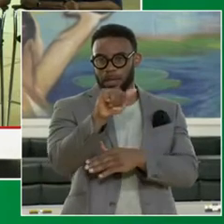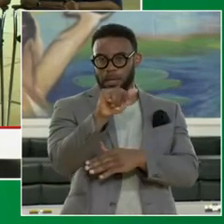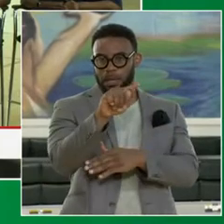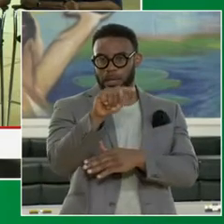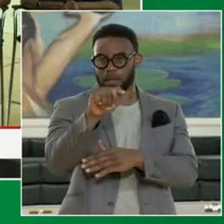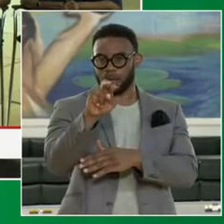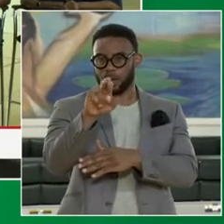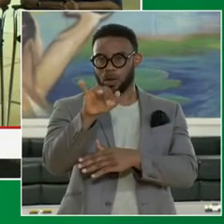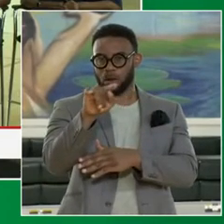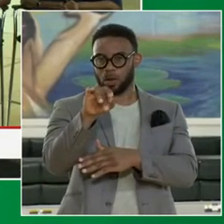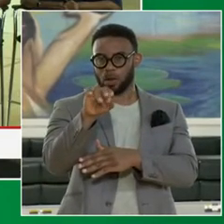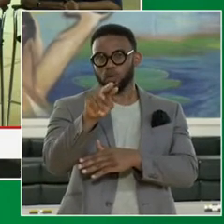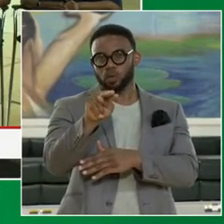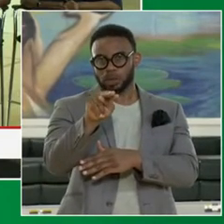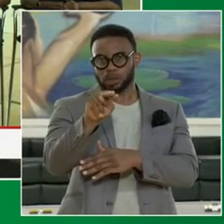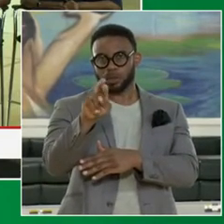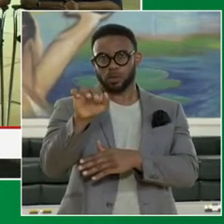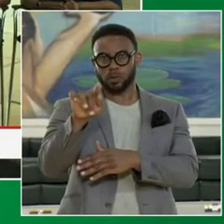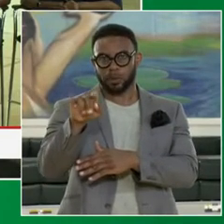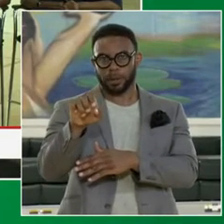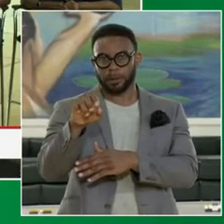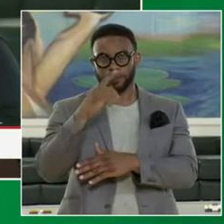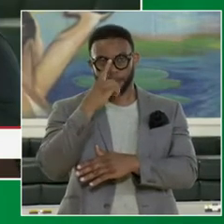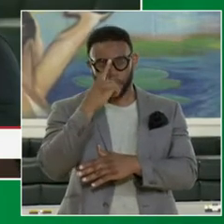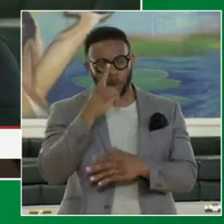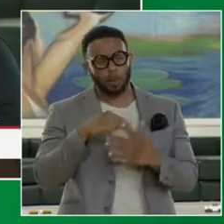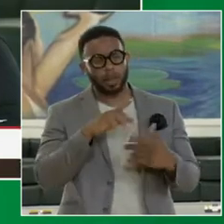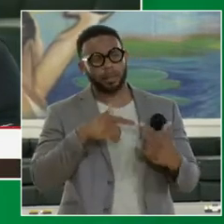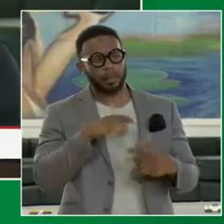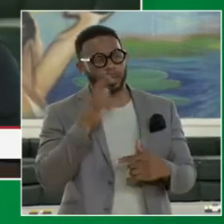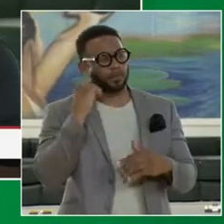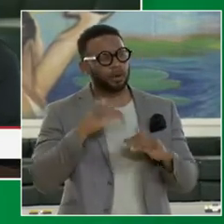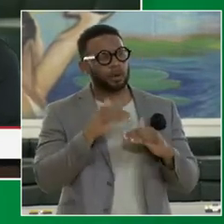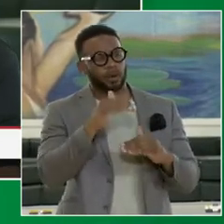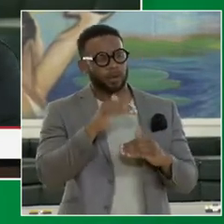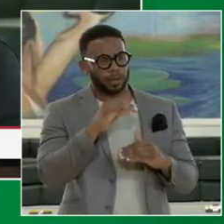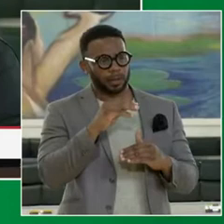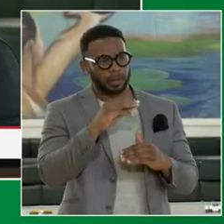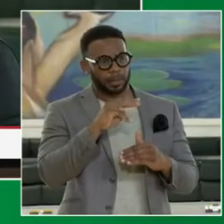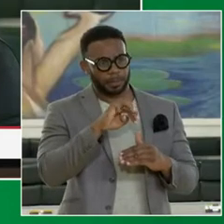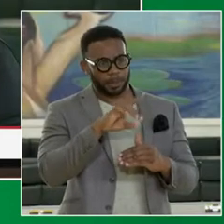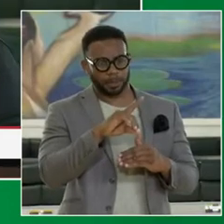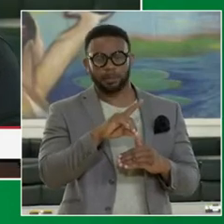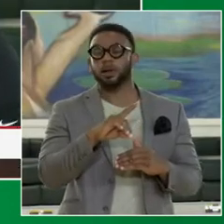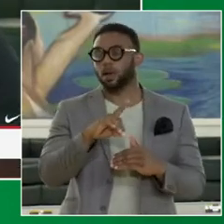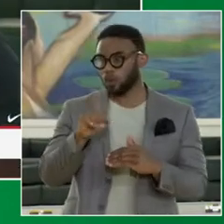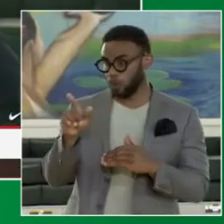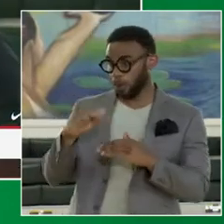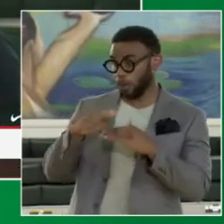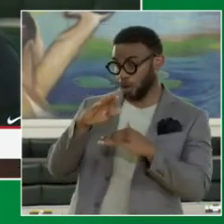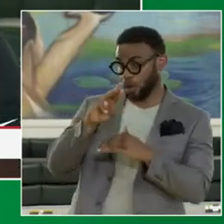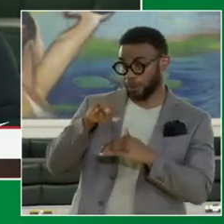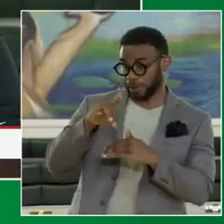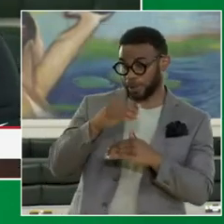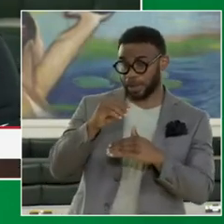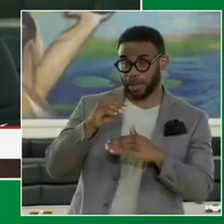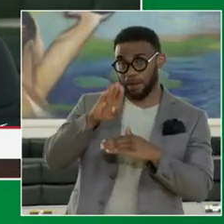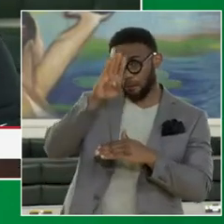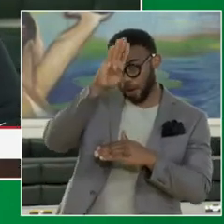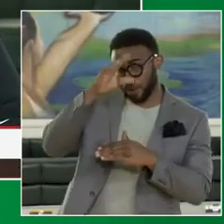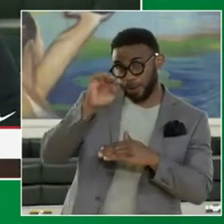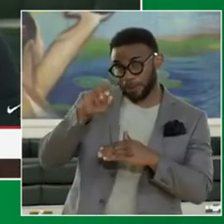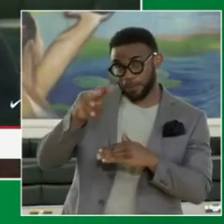beyond MPD? So beyond what we have for fire and EMS and MPD, what we really want to talk about